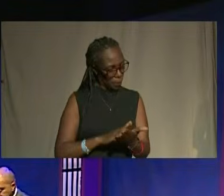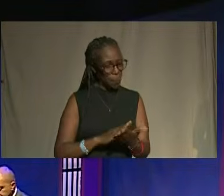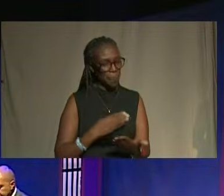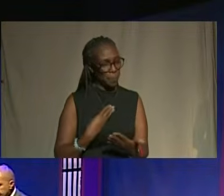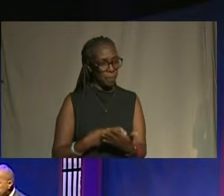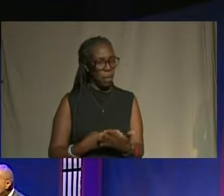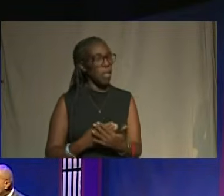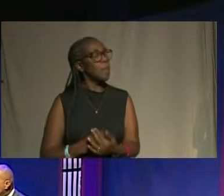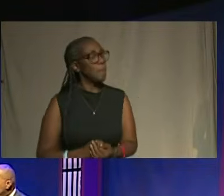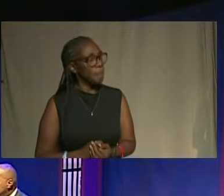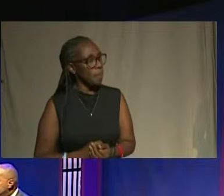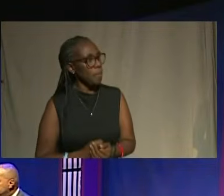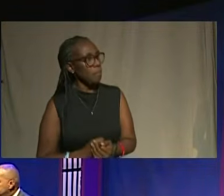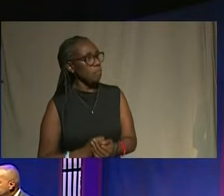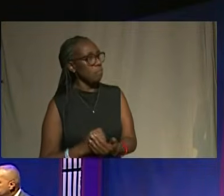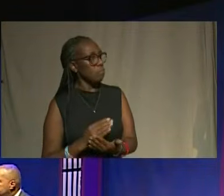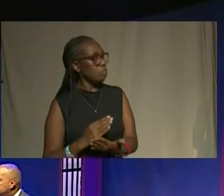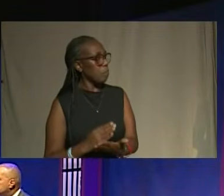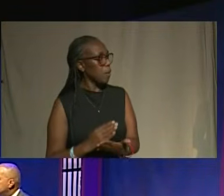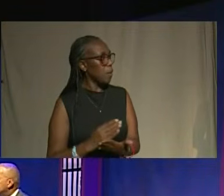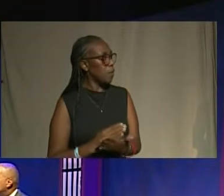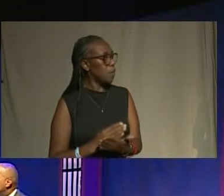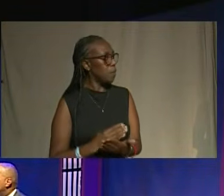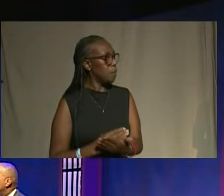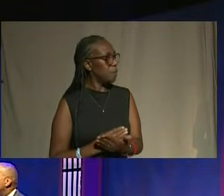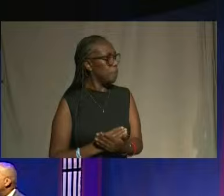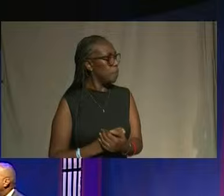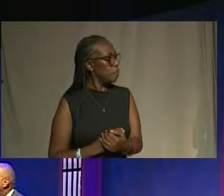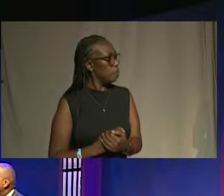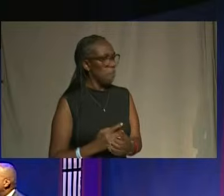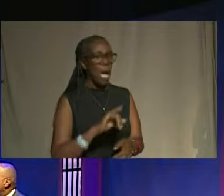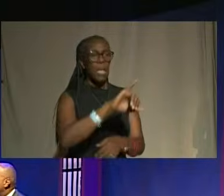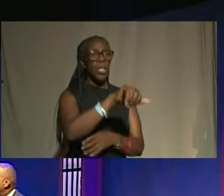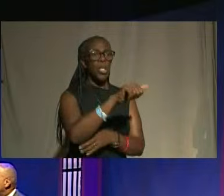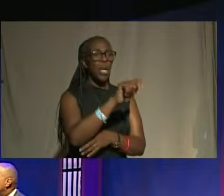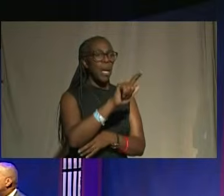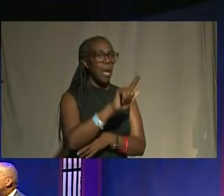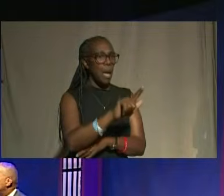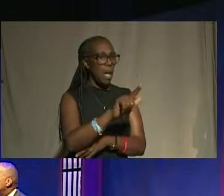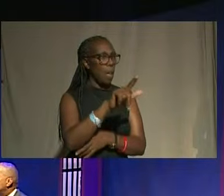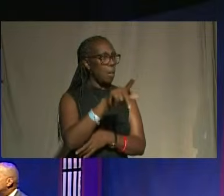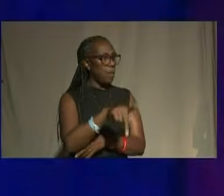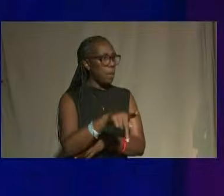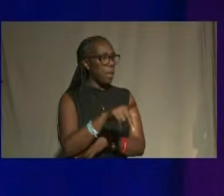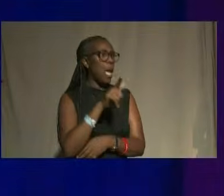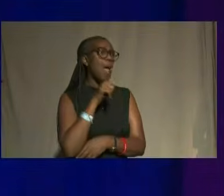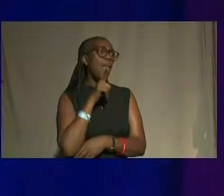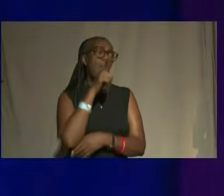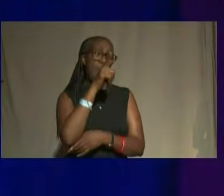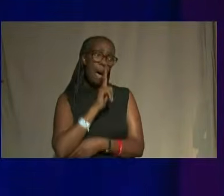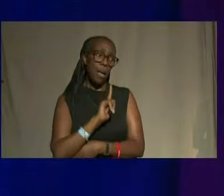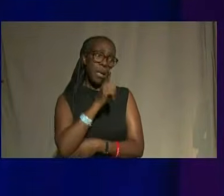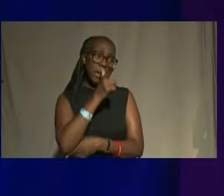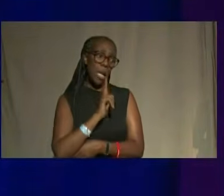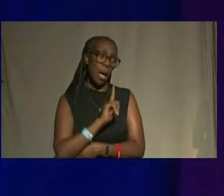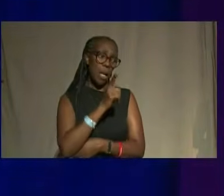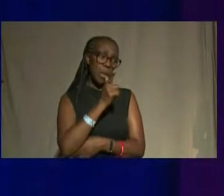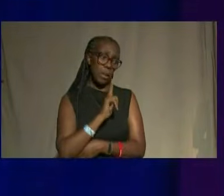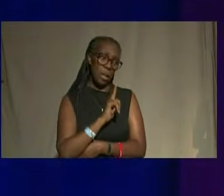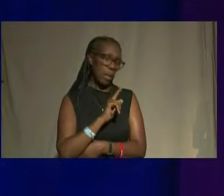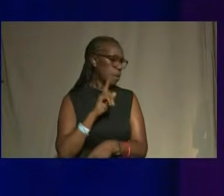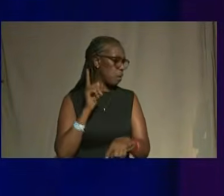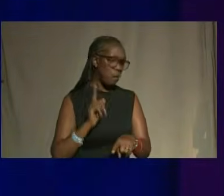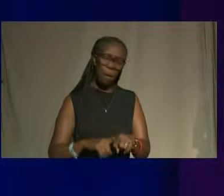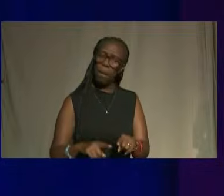rebuttal. Lies, lies, lies. It cannot be done without imposing new taxes on